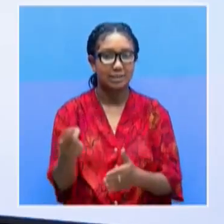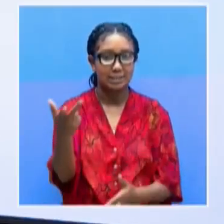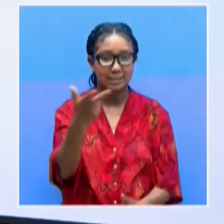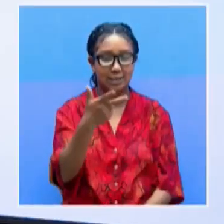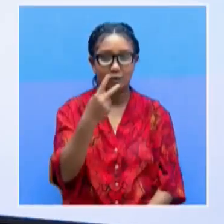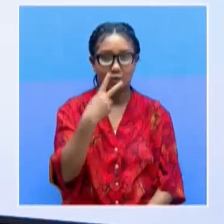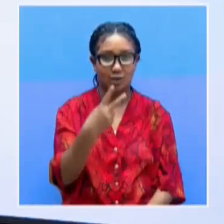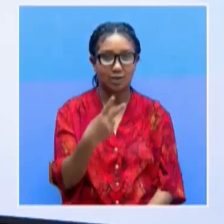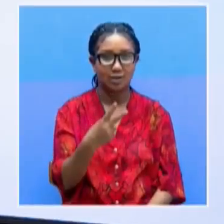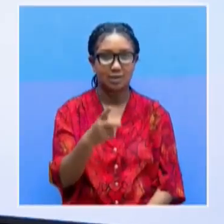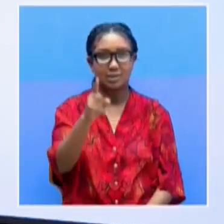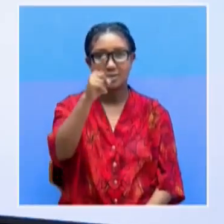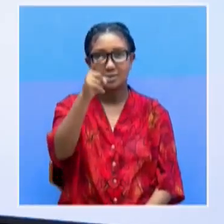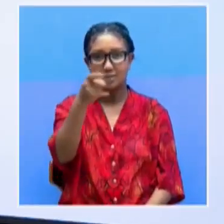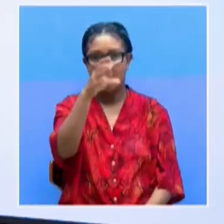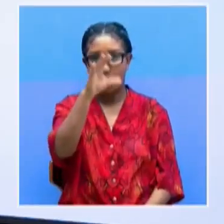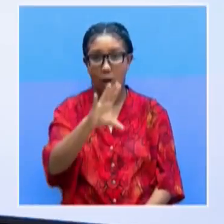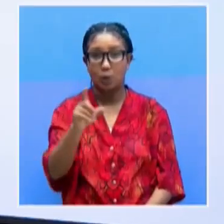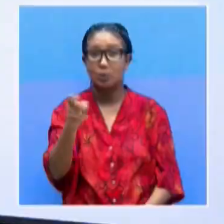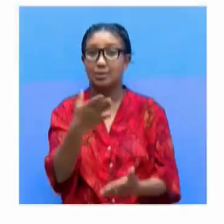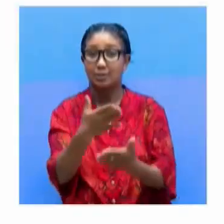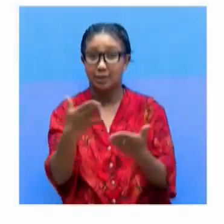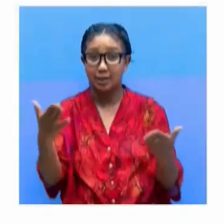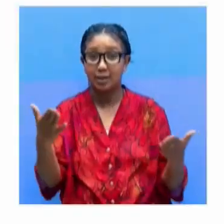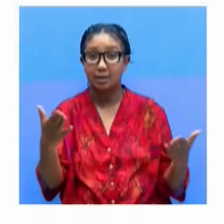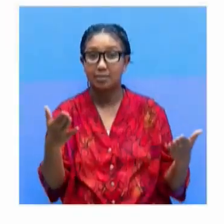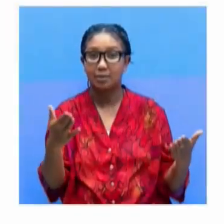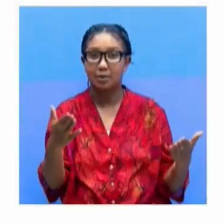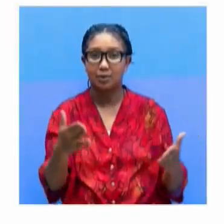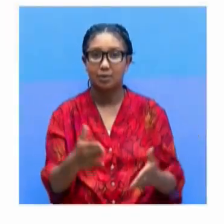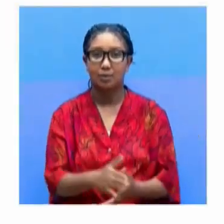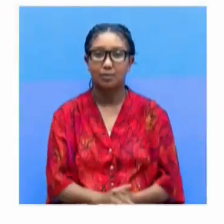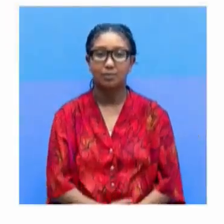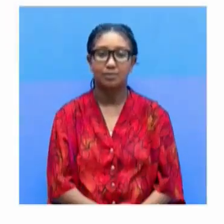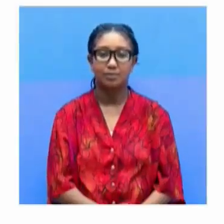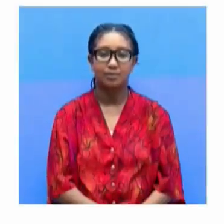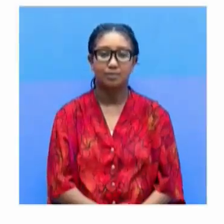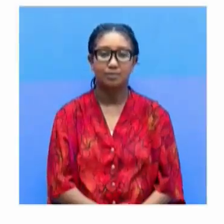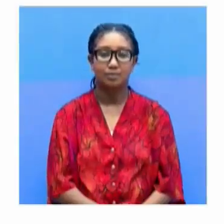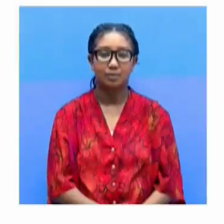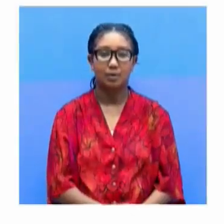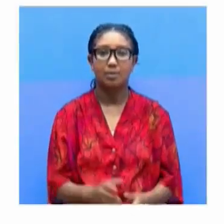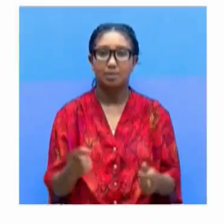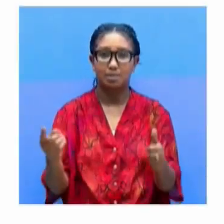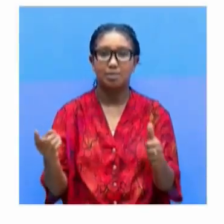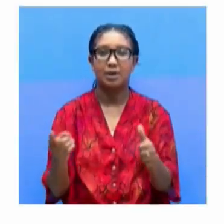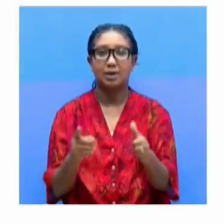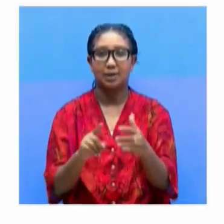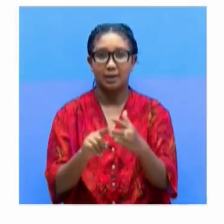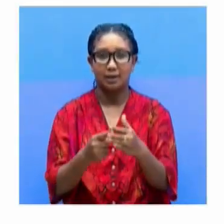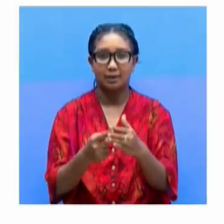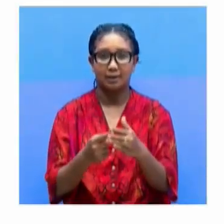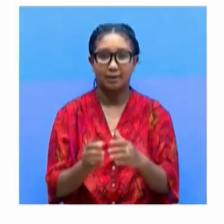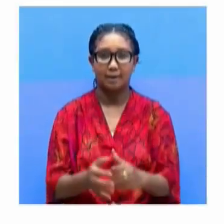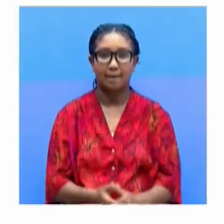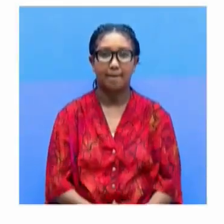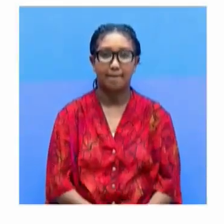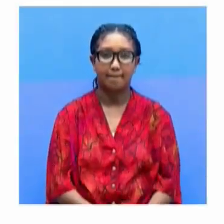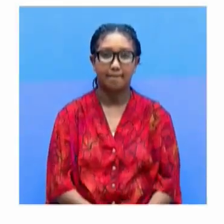look, someone or something is about the beginning,